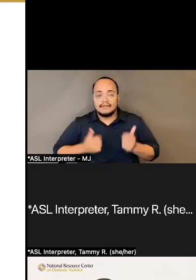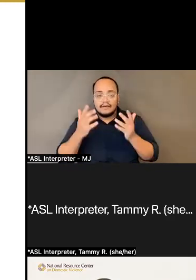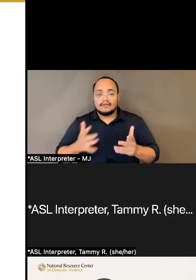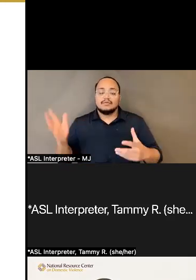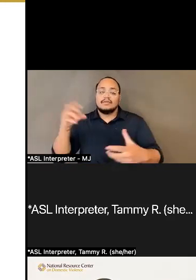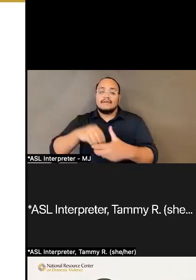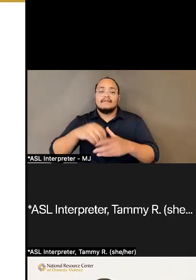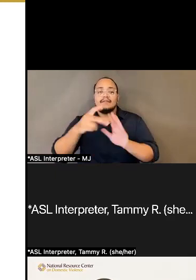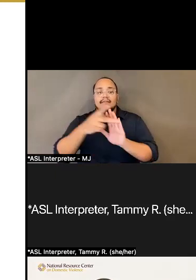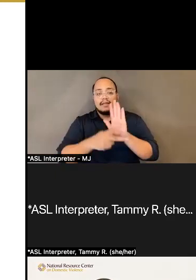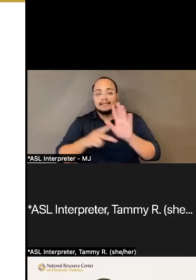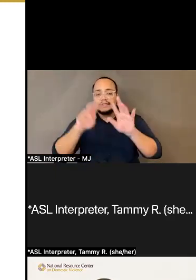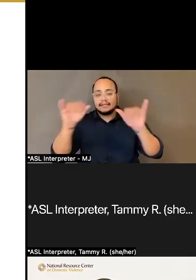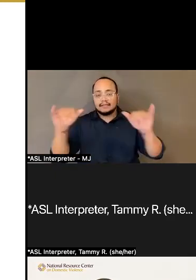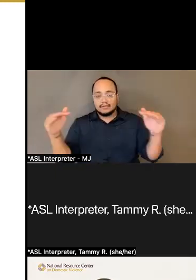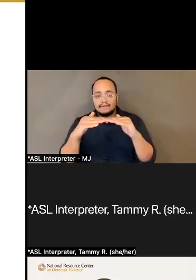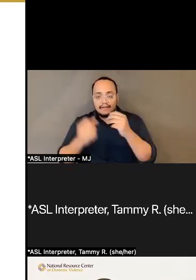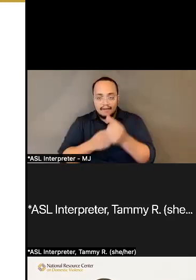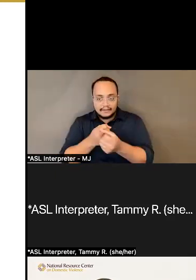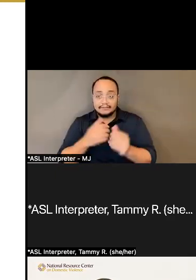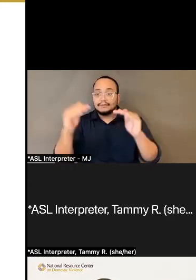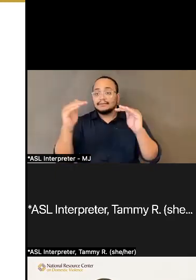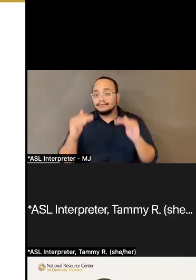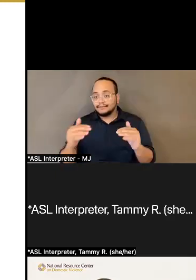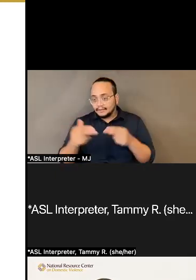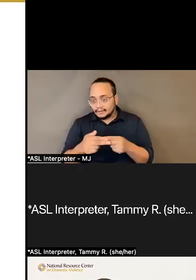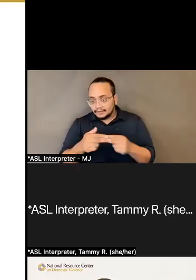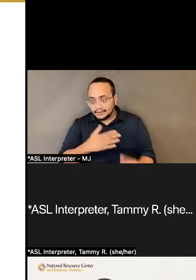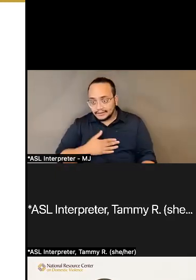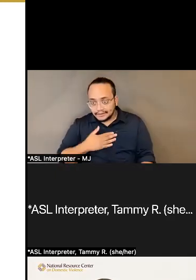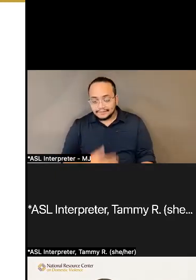systems advocacy. Next slide, please.